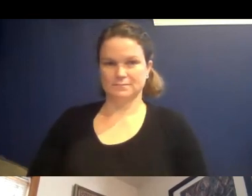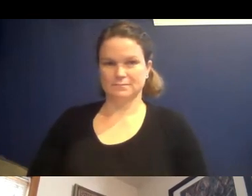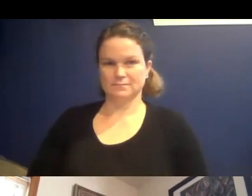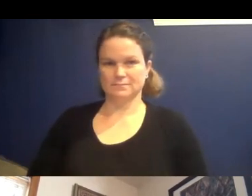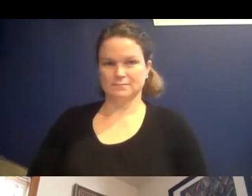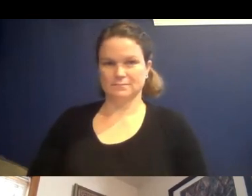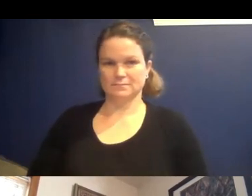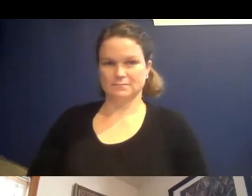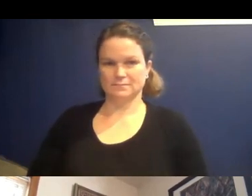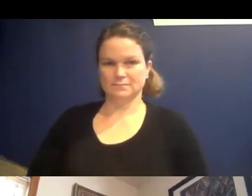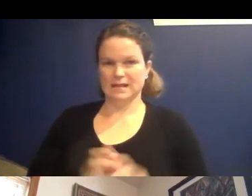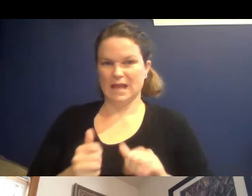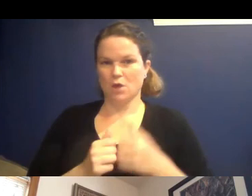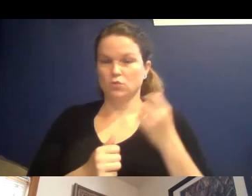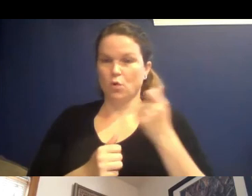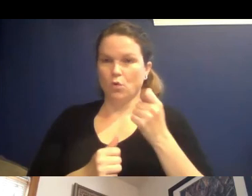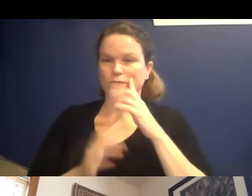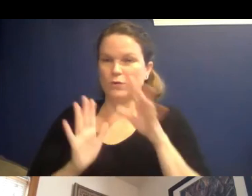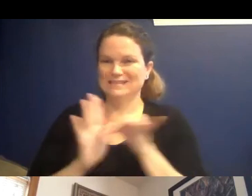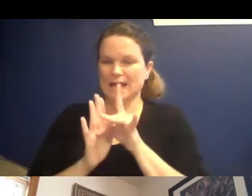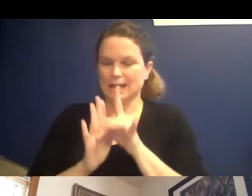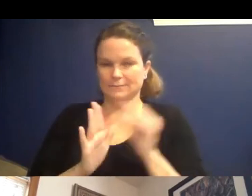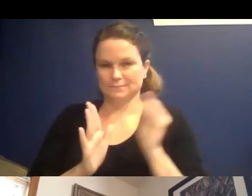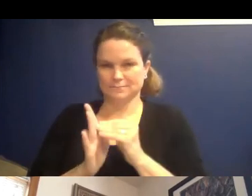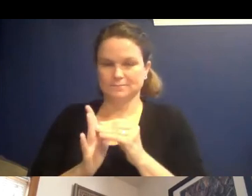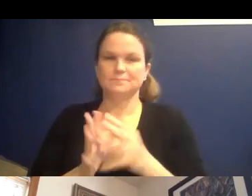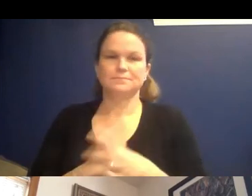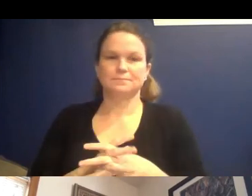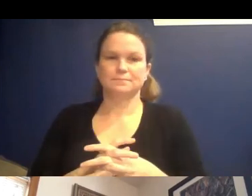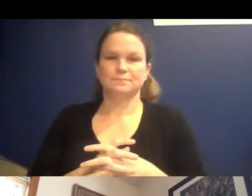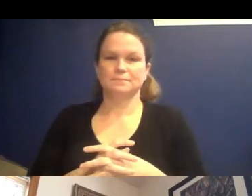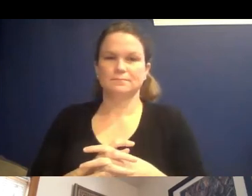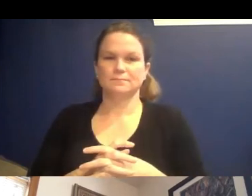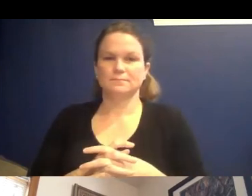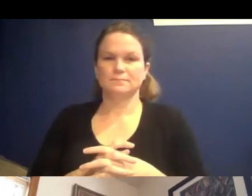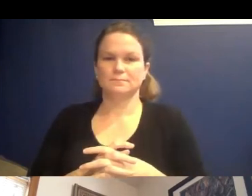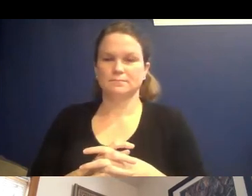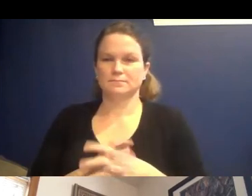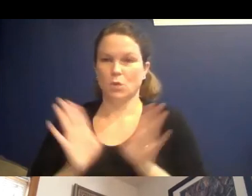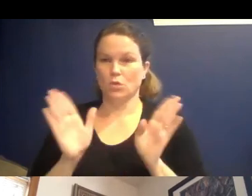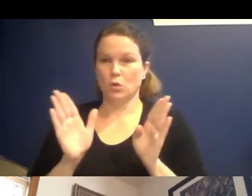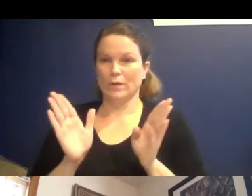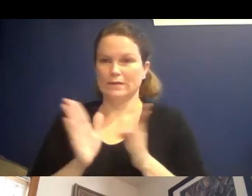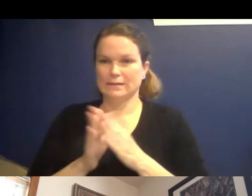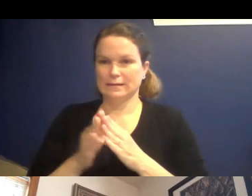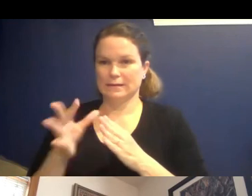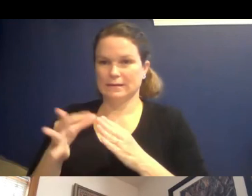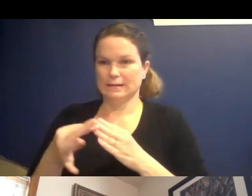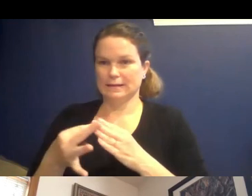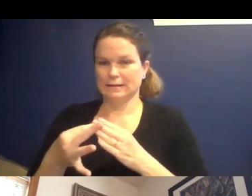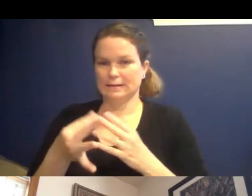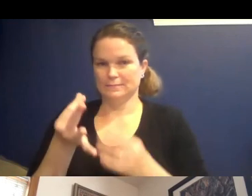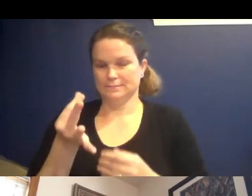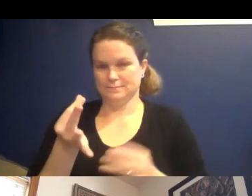This is how to hold a butterfly for tagging. Just clasp its wings together between your fingers.